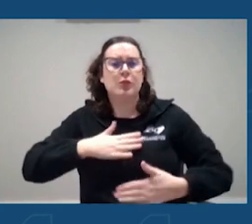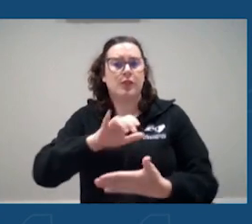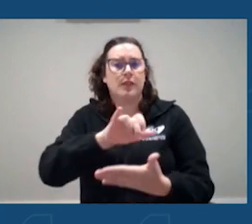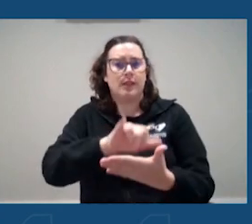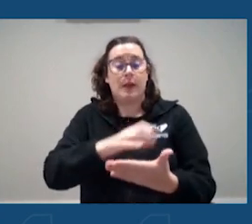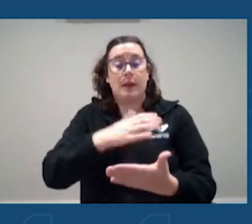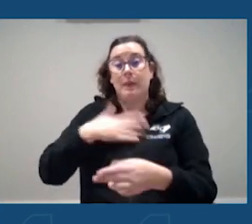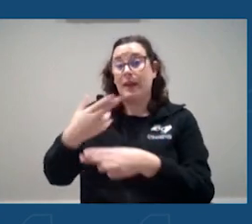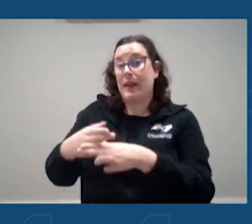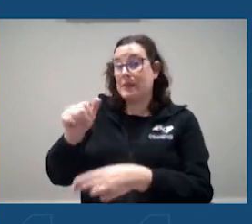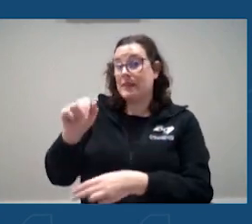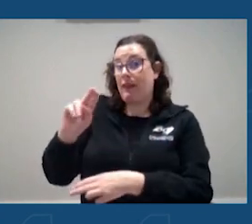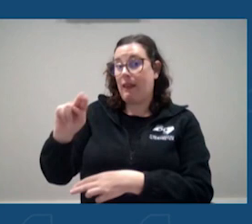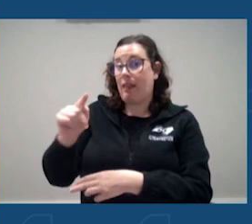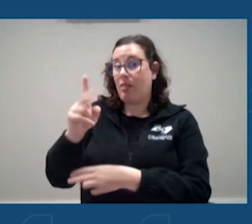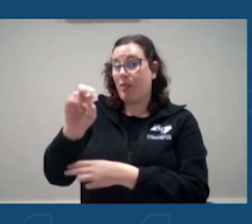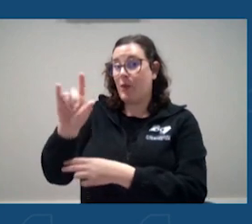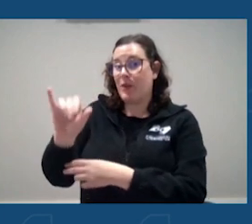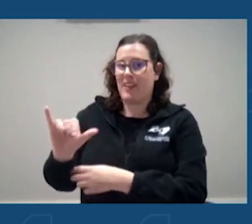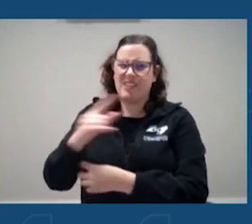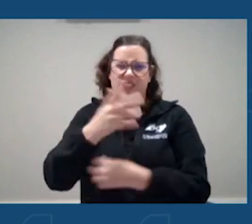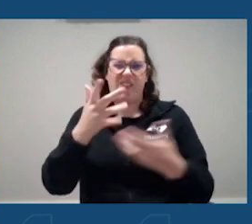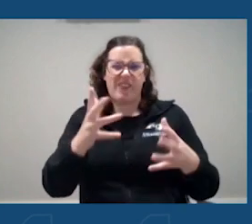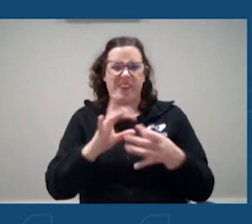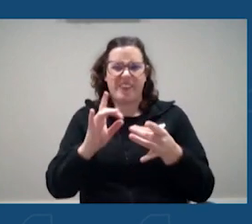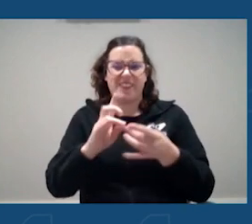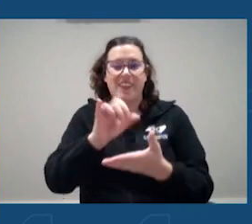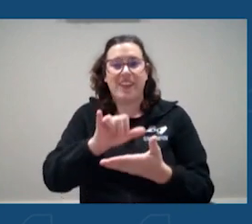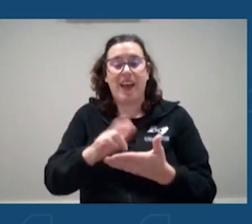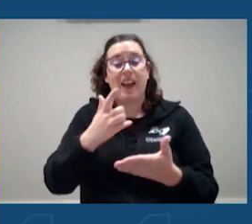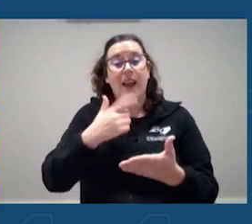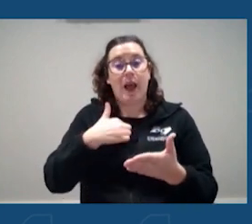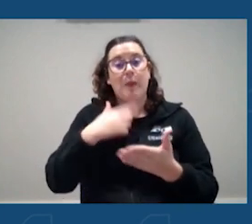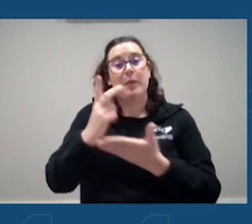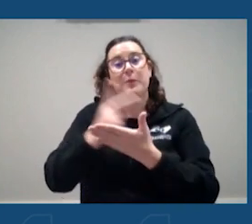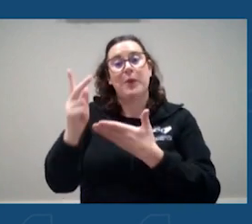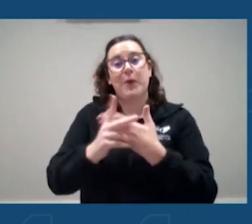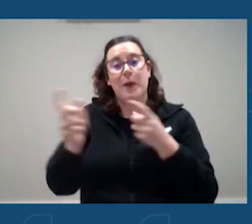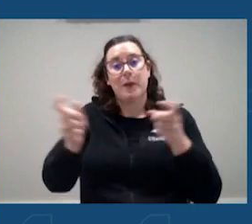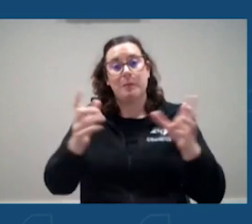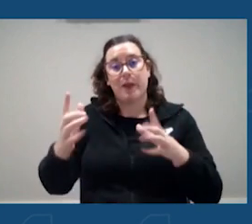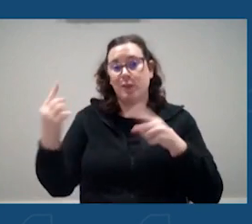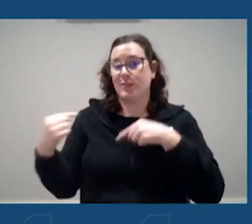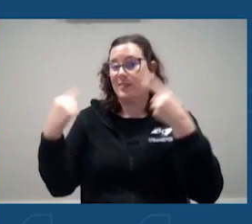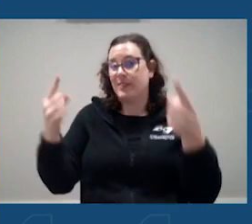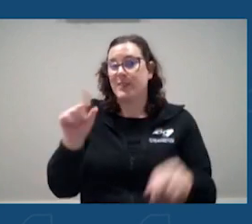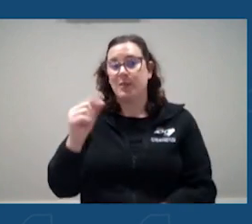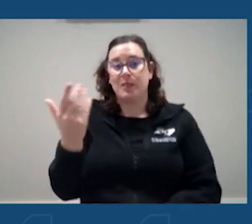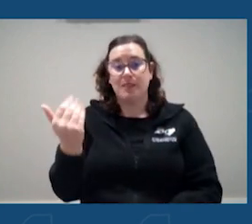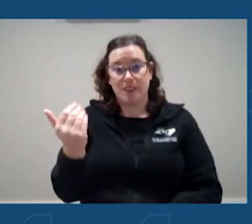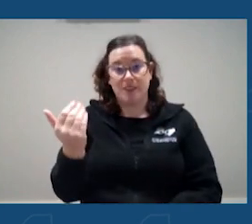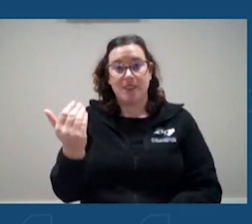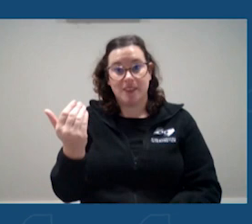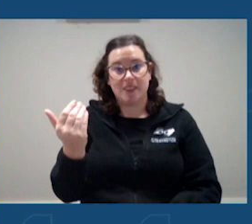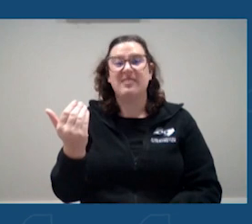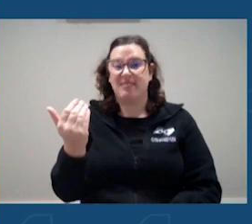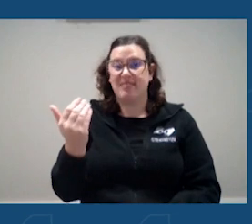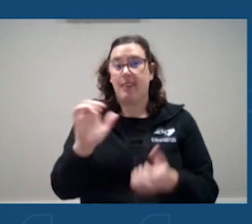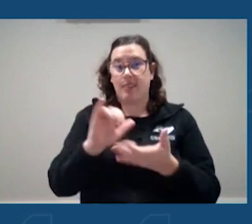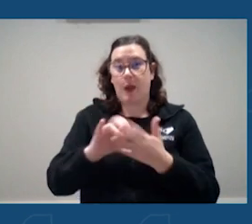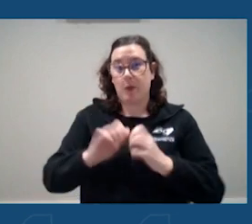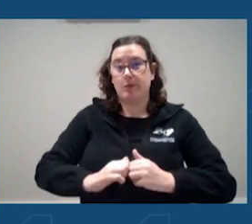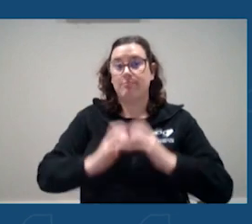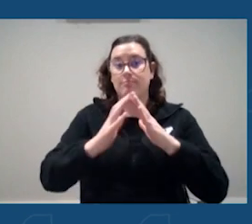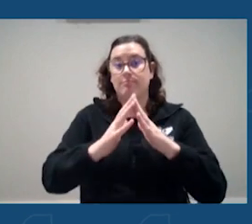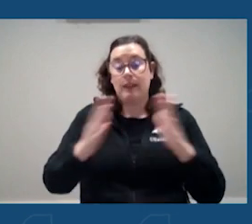said that already. Thank you. I'm the Bevo Program Manager and have been since 2015. That's how long we've been here. For those of you that's